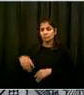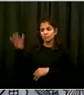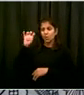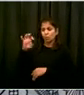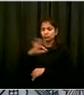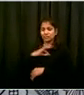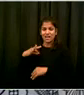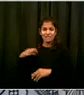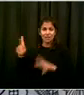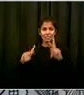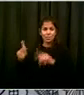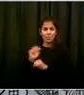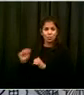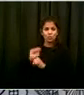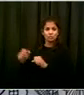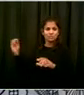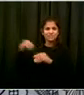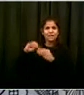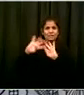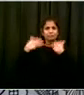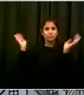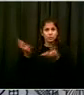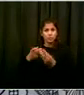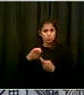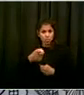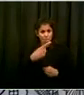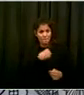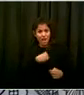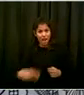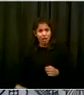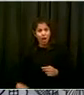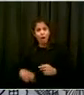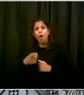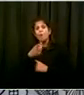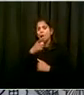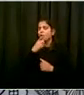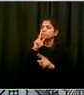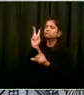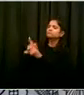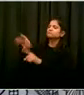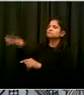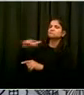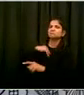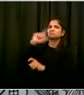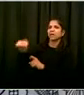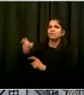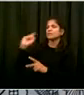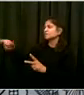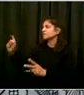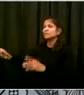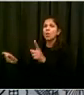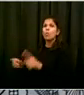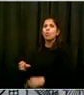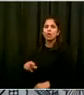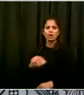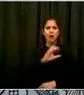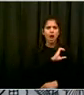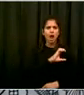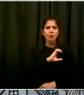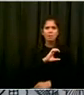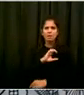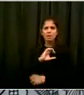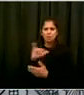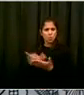who are they going to be? And how is this approach going to work? Yeah, they were NYPD yesterday. They'll be NYPD today. They'll be